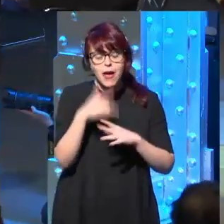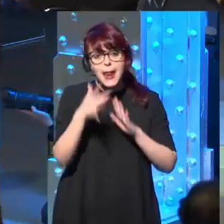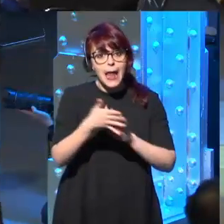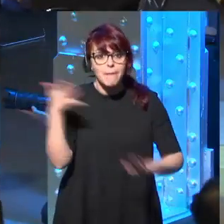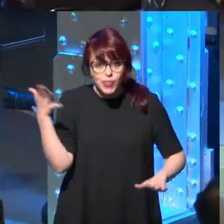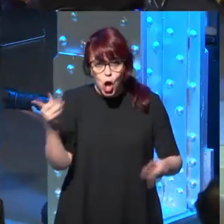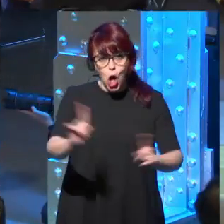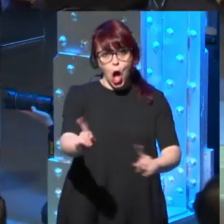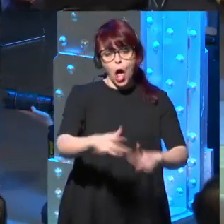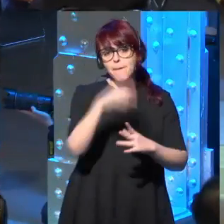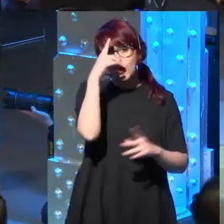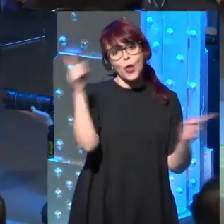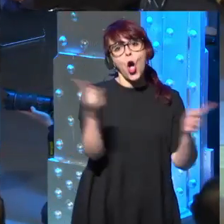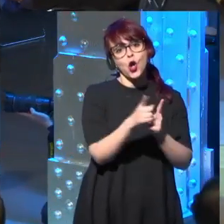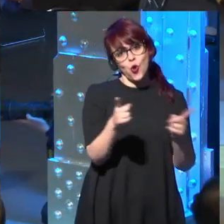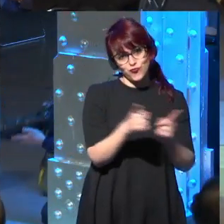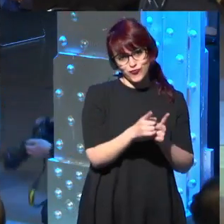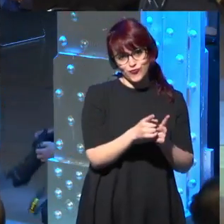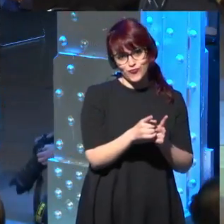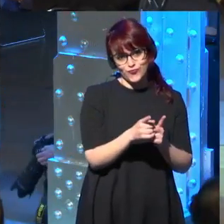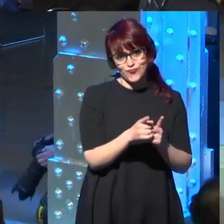book. No,